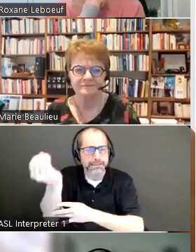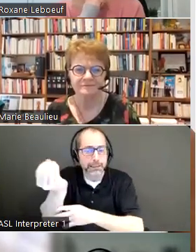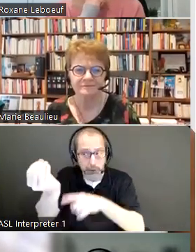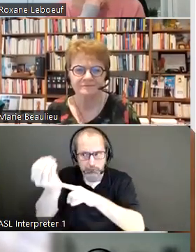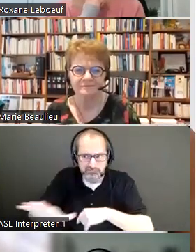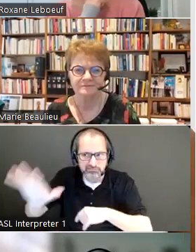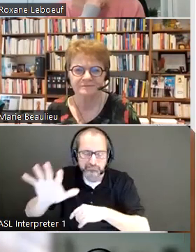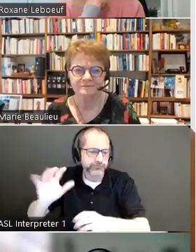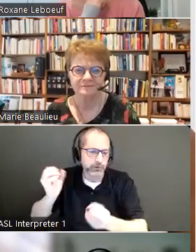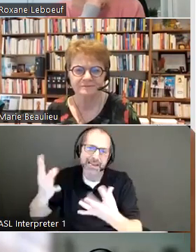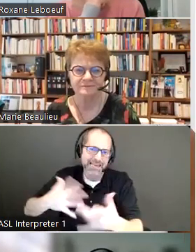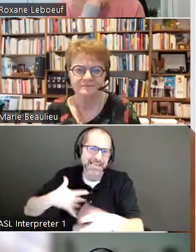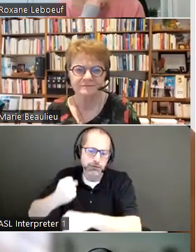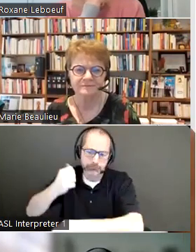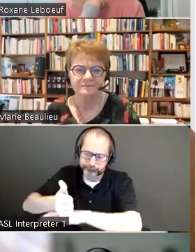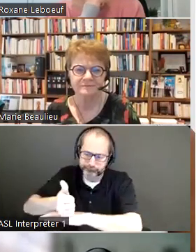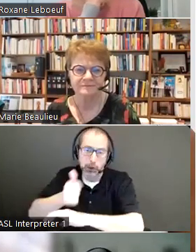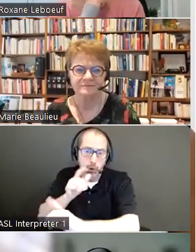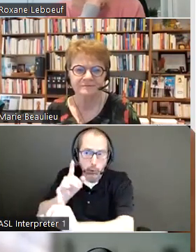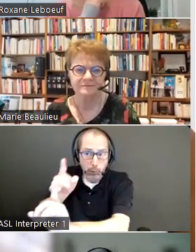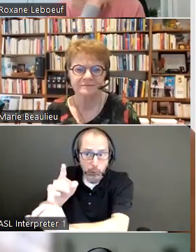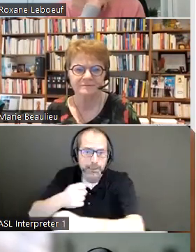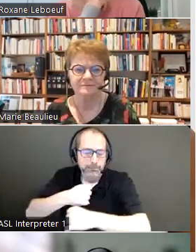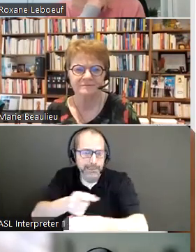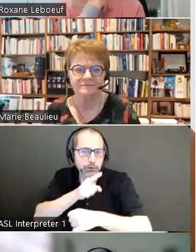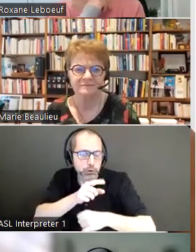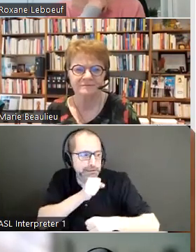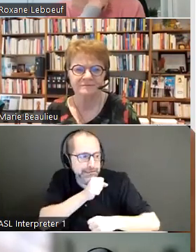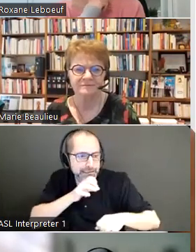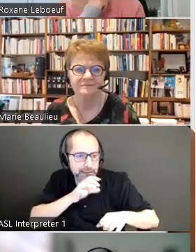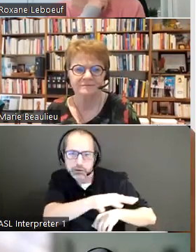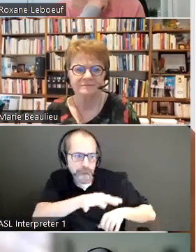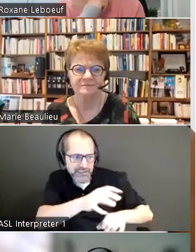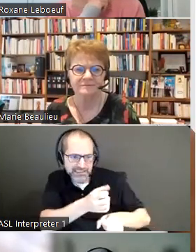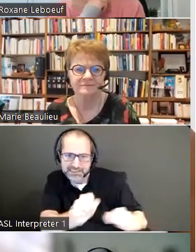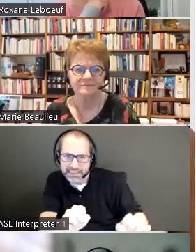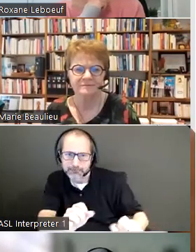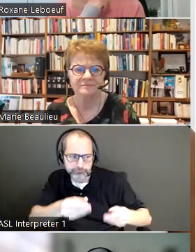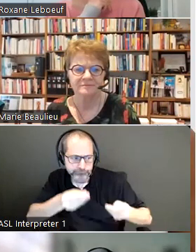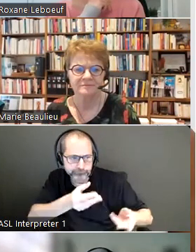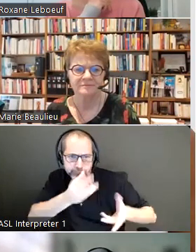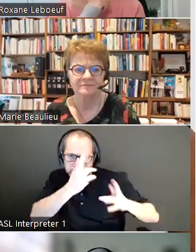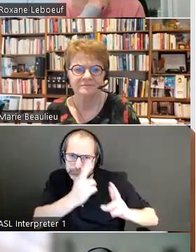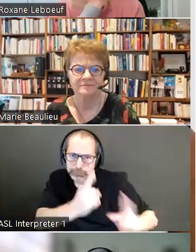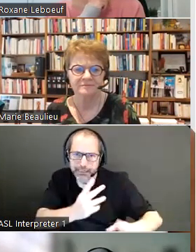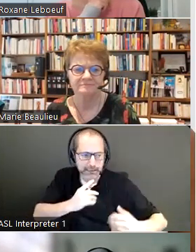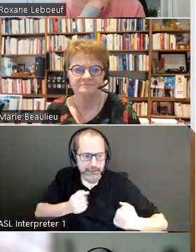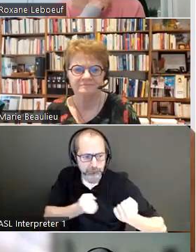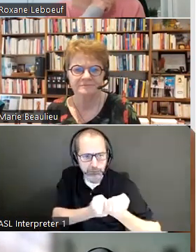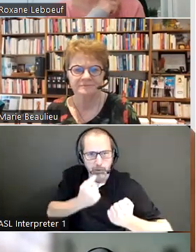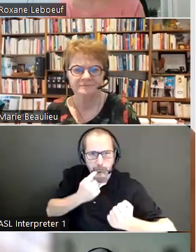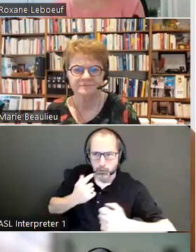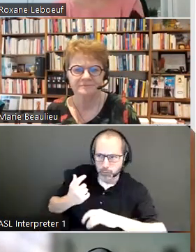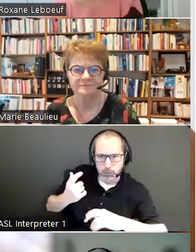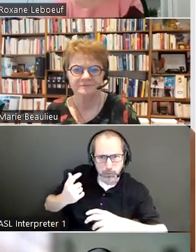make sure seniors are safe and have a strong voice and are respected within Ontario. In 2003, we